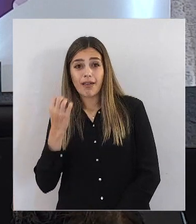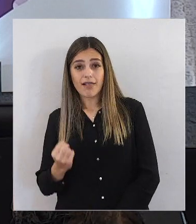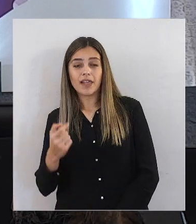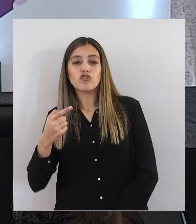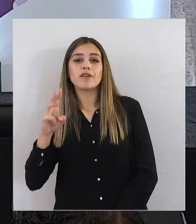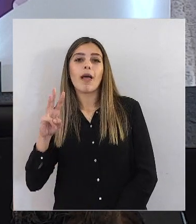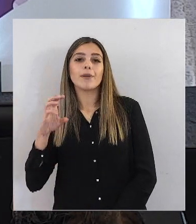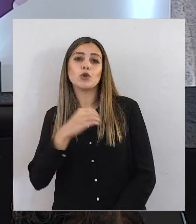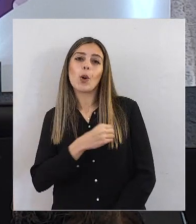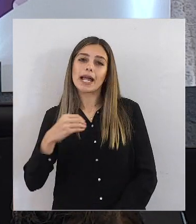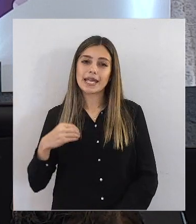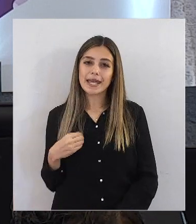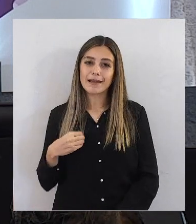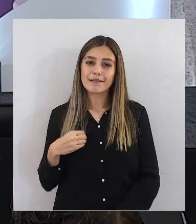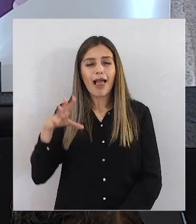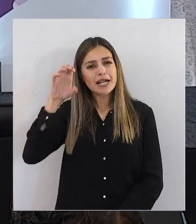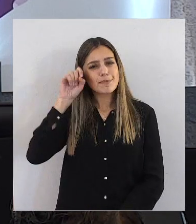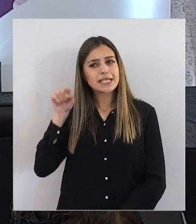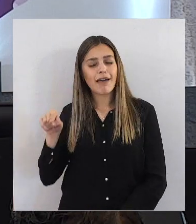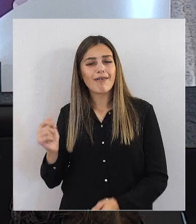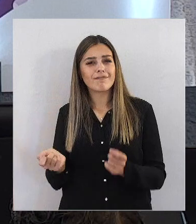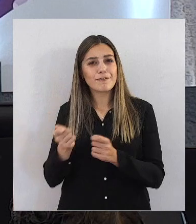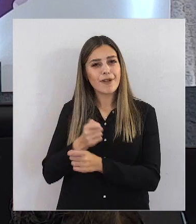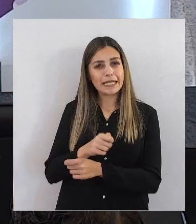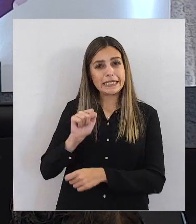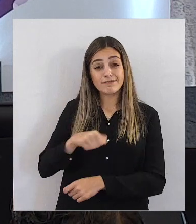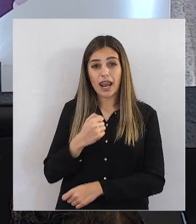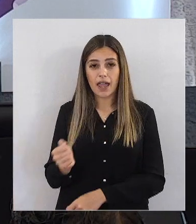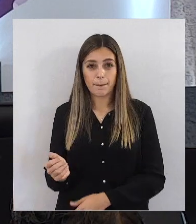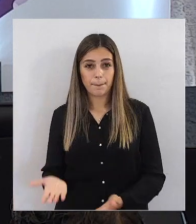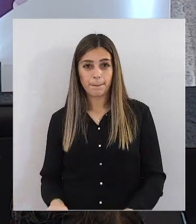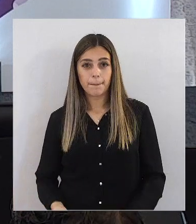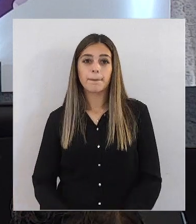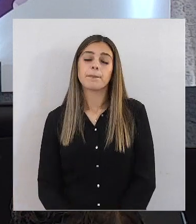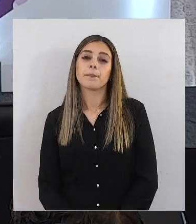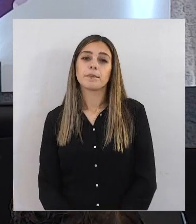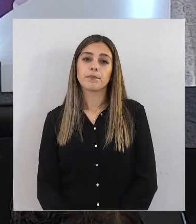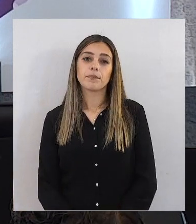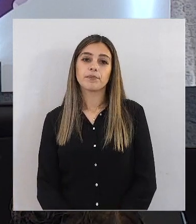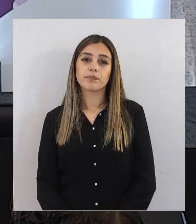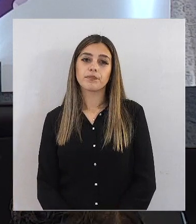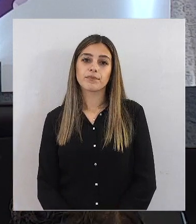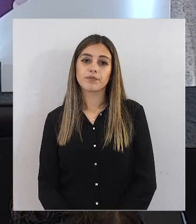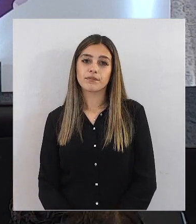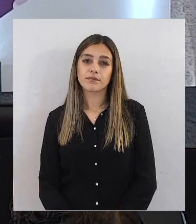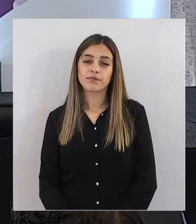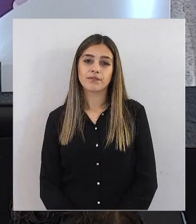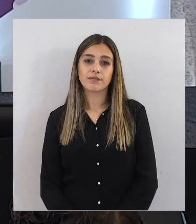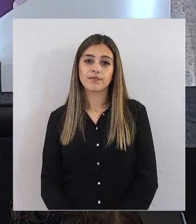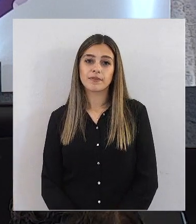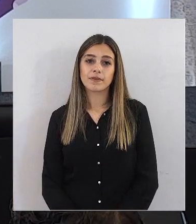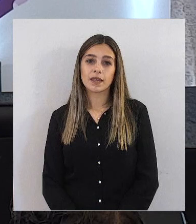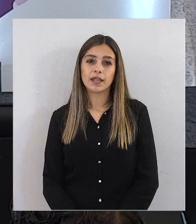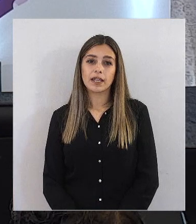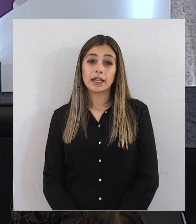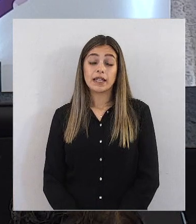the knowledge to signpost her to support services available in the community. That way, we could not have only focused on